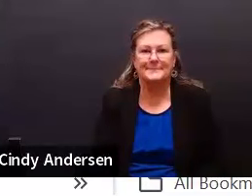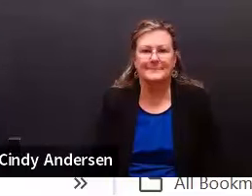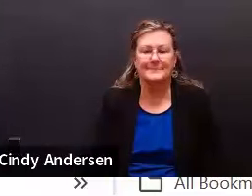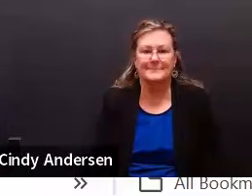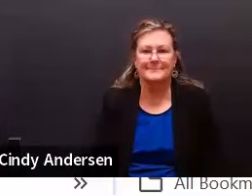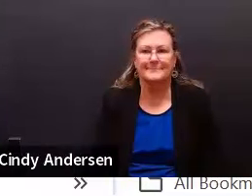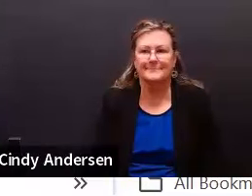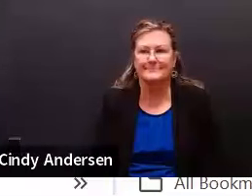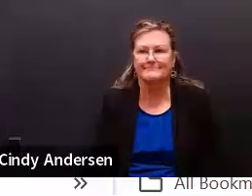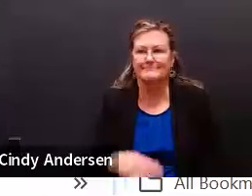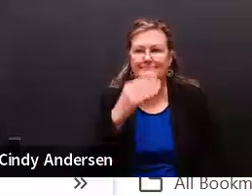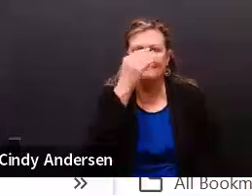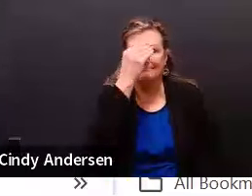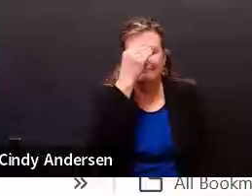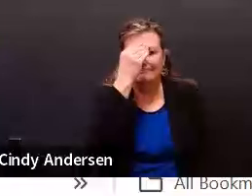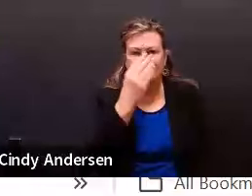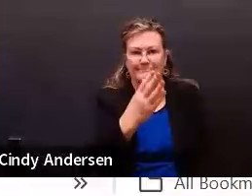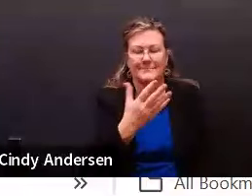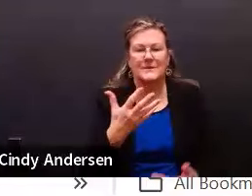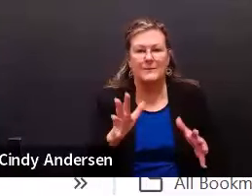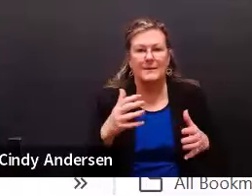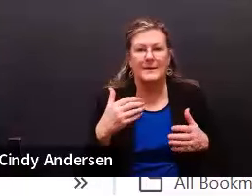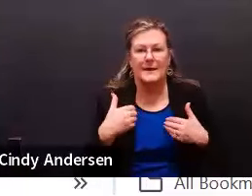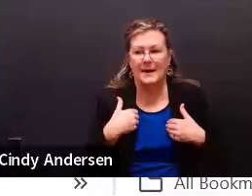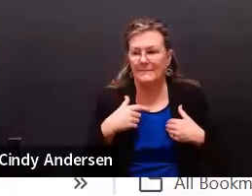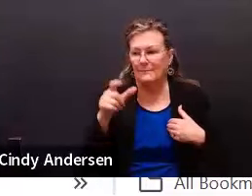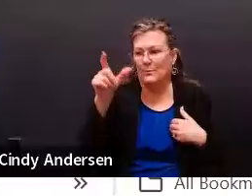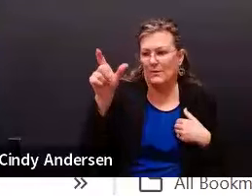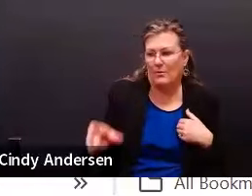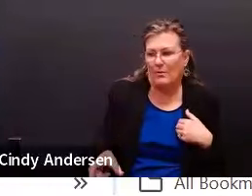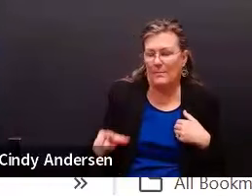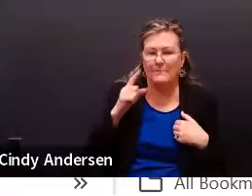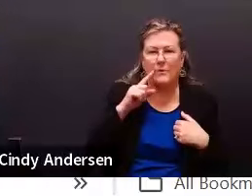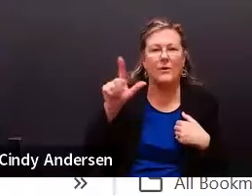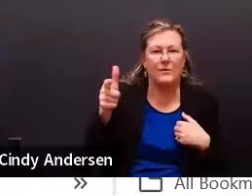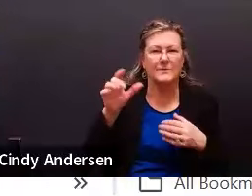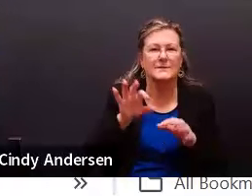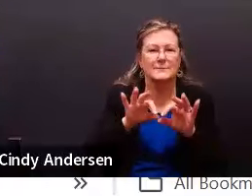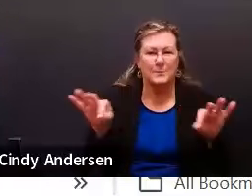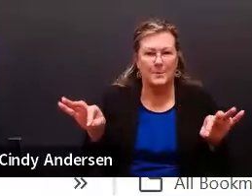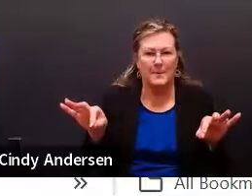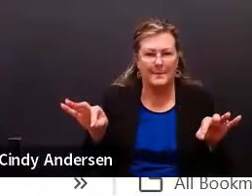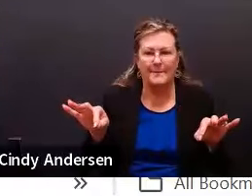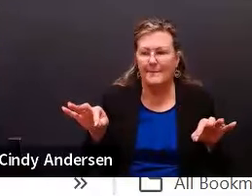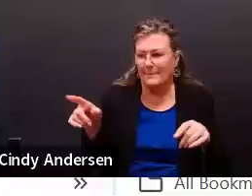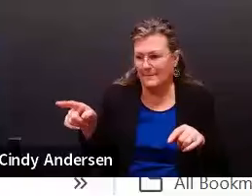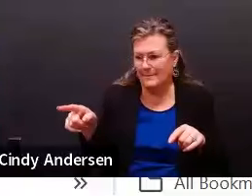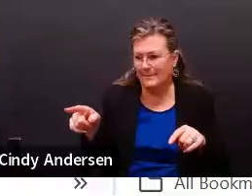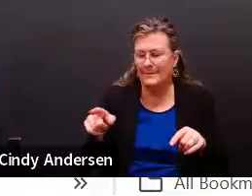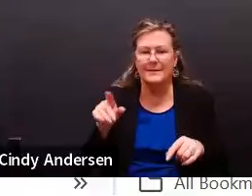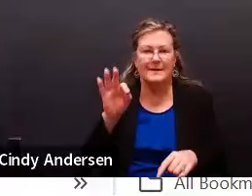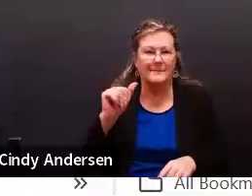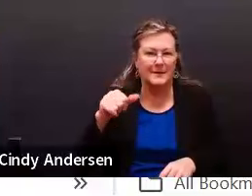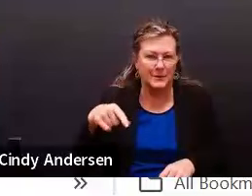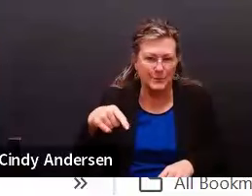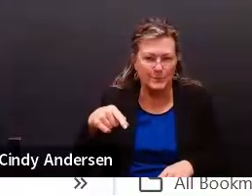Just so you're aware, there is already a column here for the alternate diploma. So here's the frequently asked